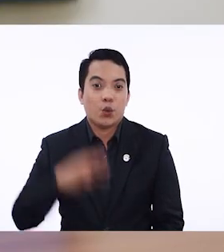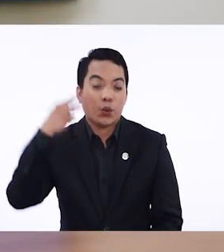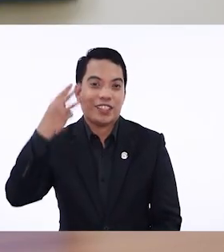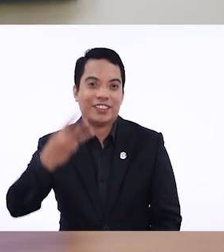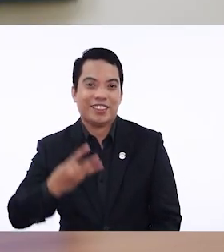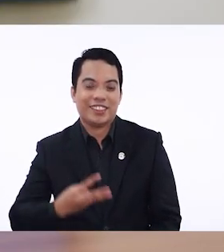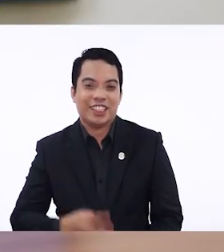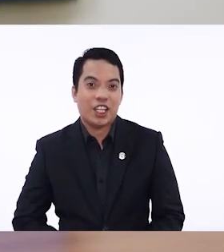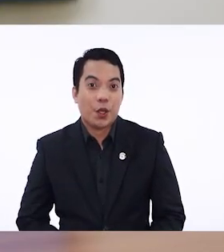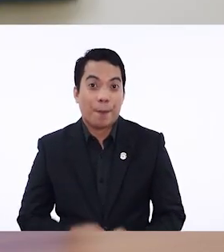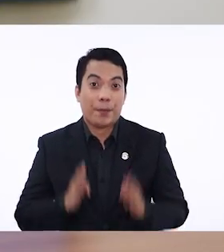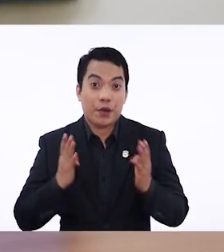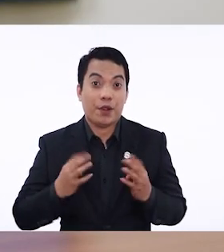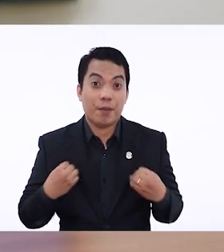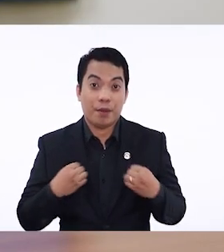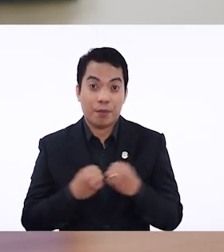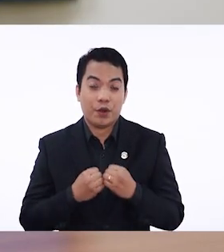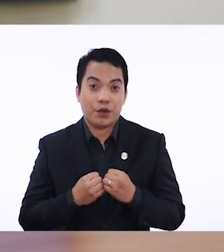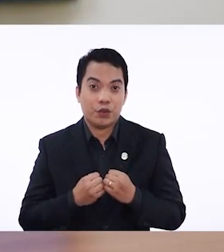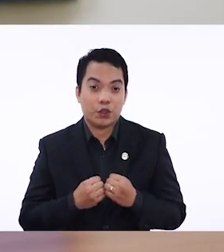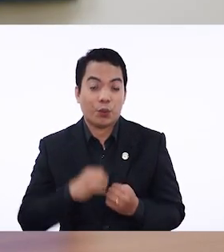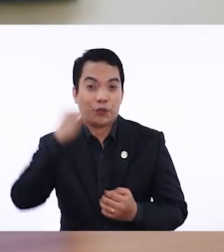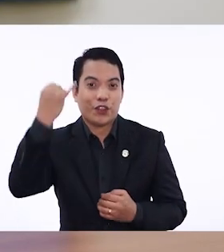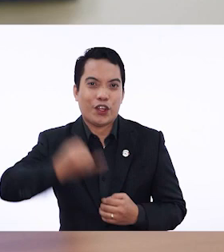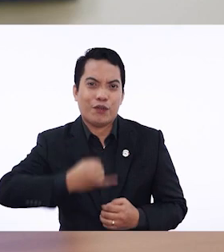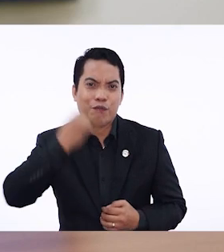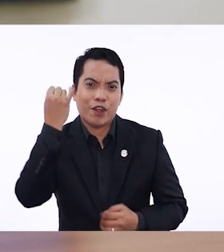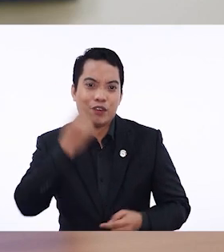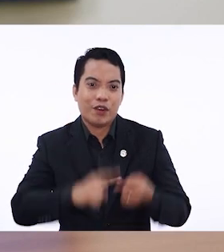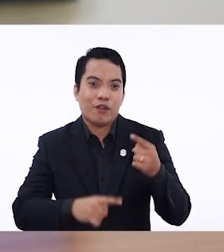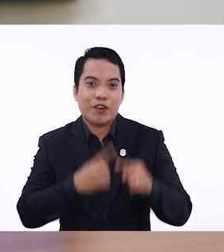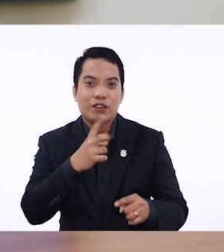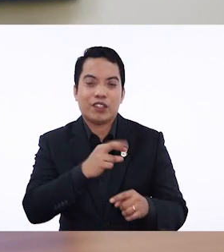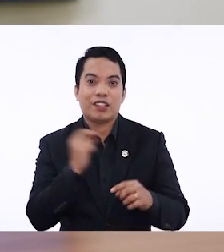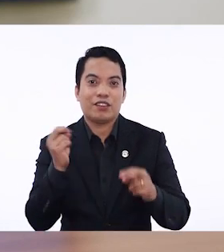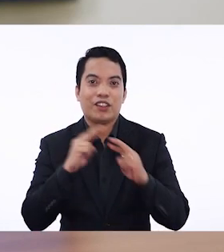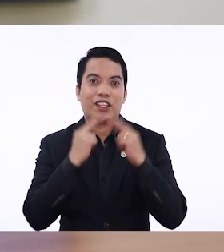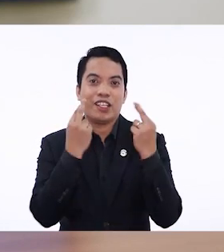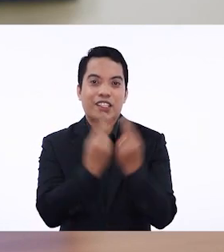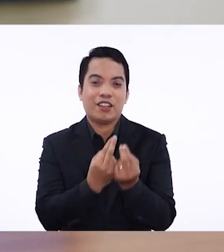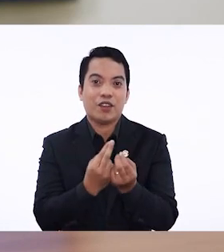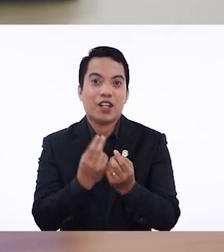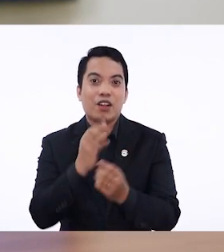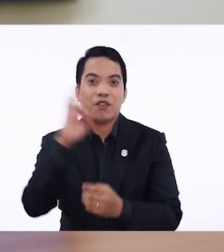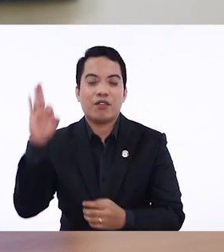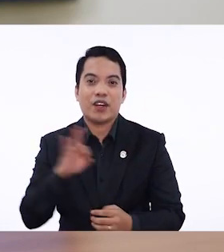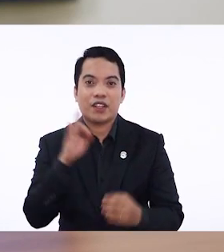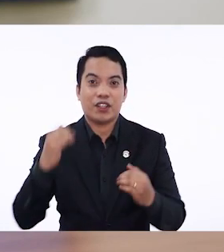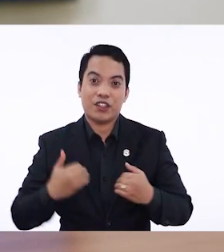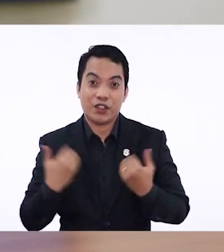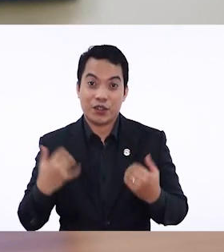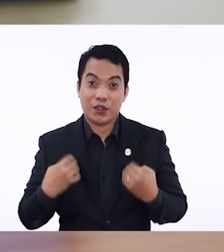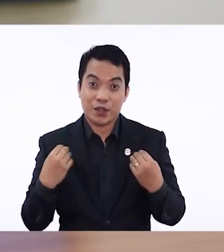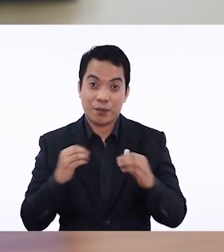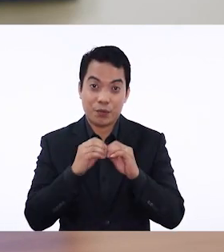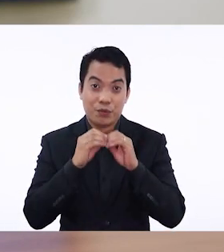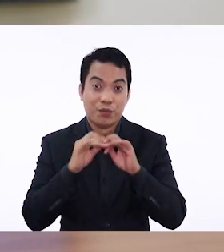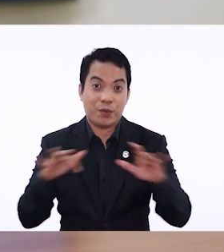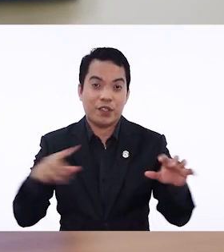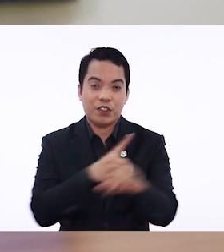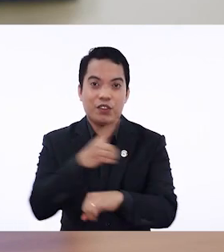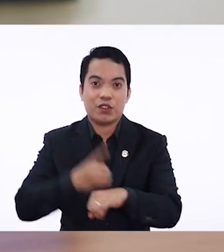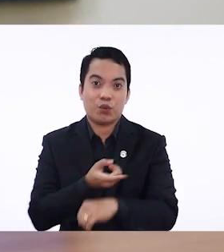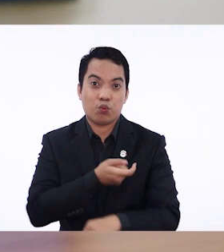Welcome back! Binhi members get to invite their friends and relatives on a Friday youth mission in the district